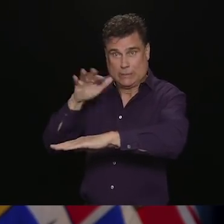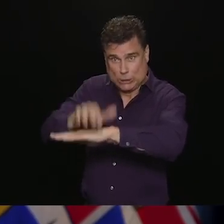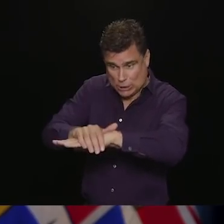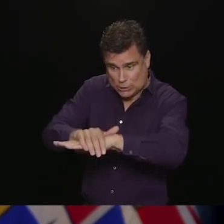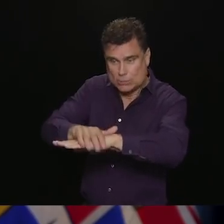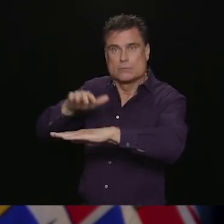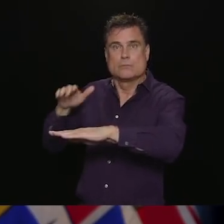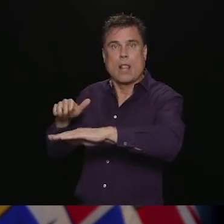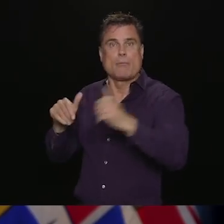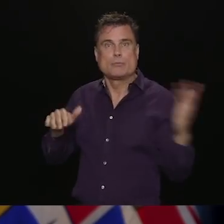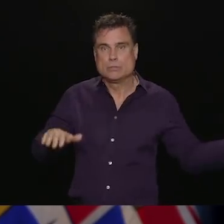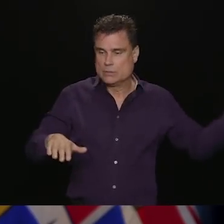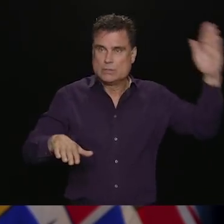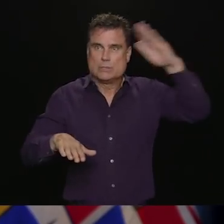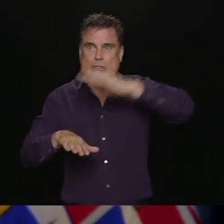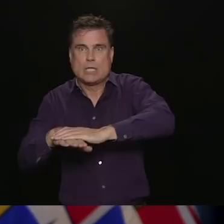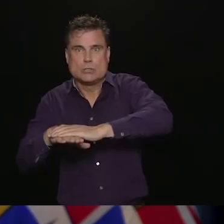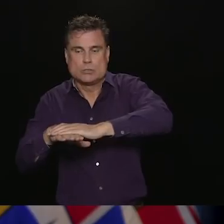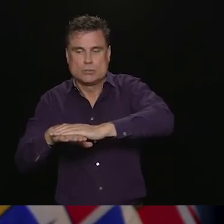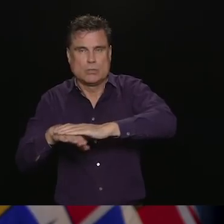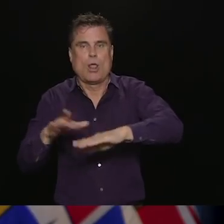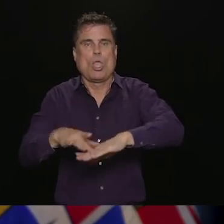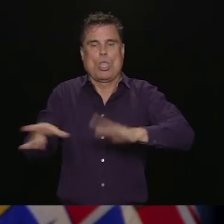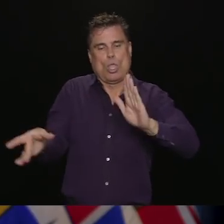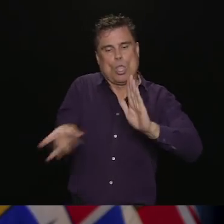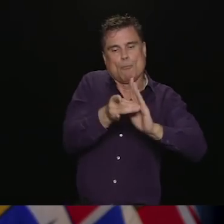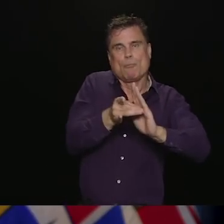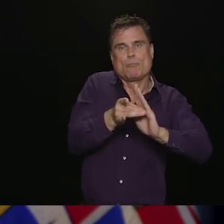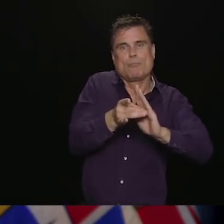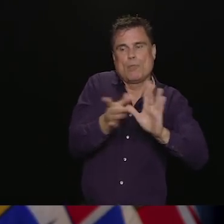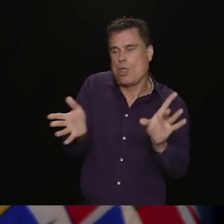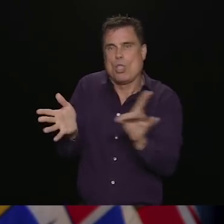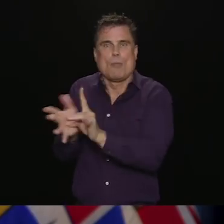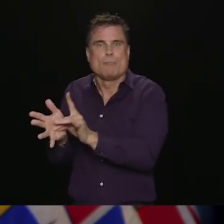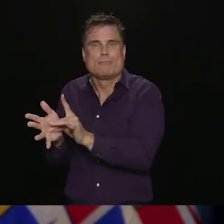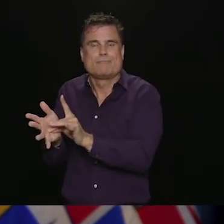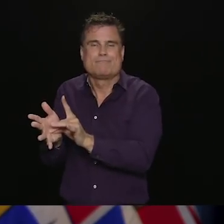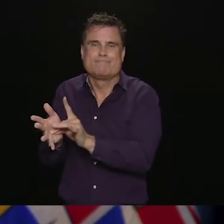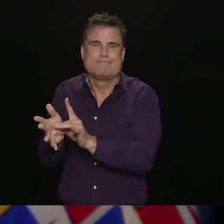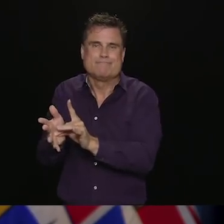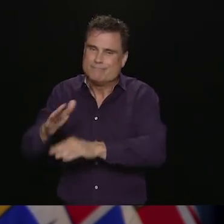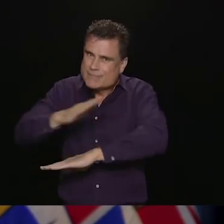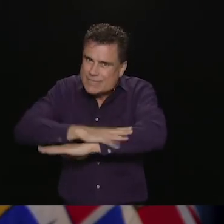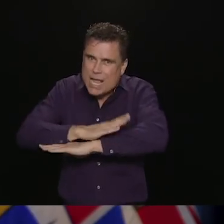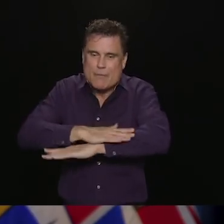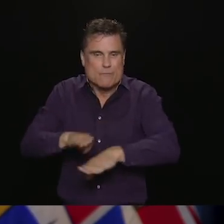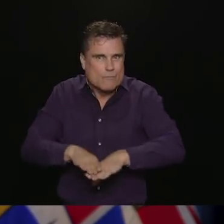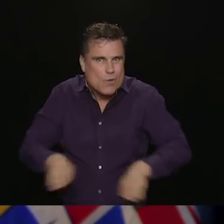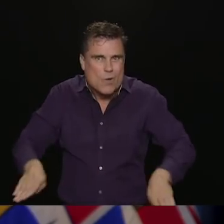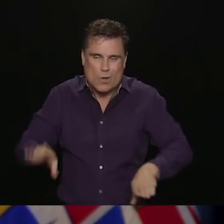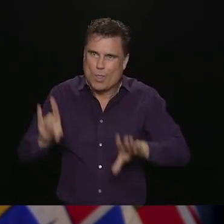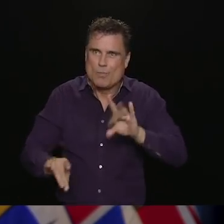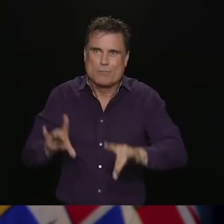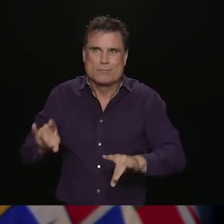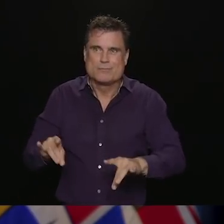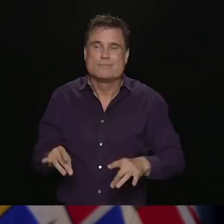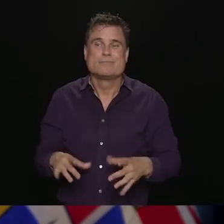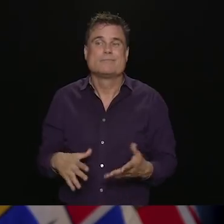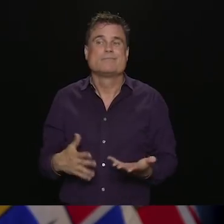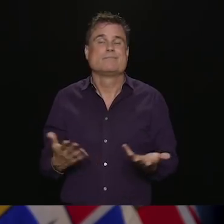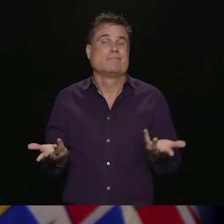it to each other. We also know in healthcare that wearing of PPE, which is the last resort, we try and do other things